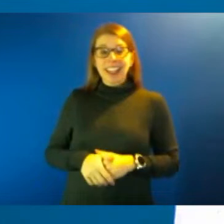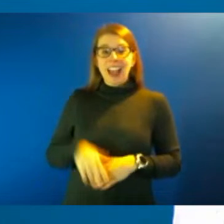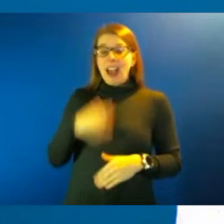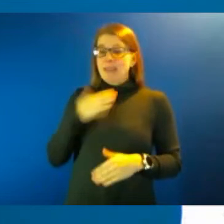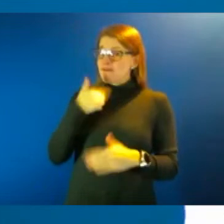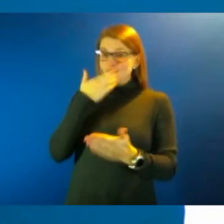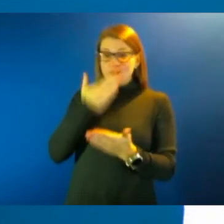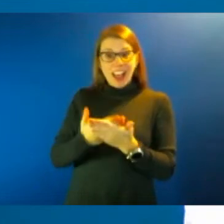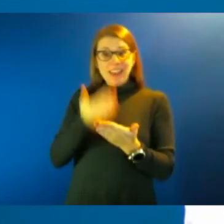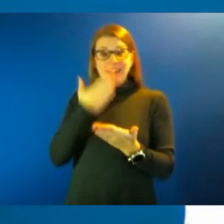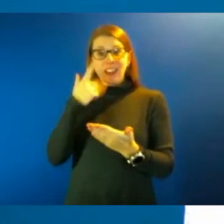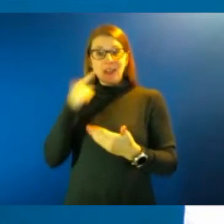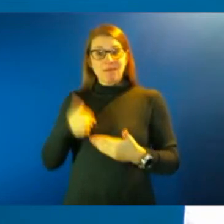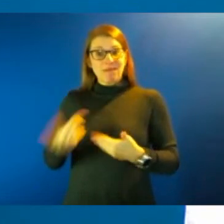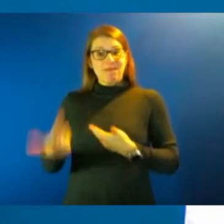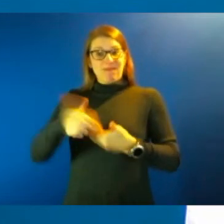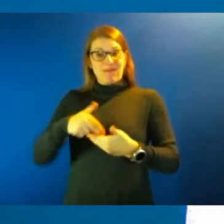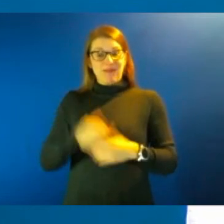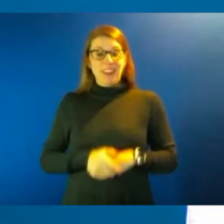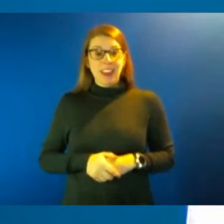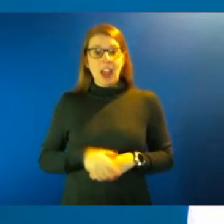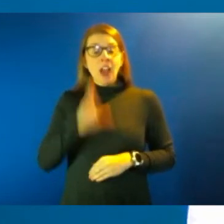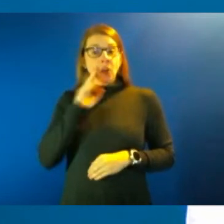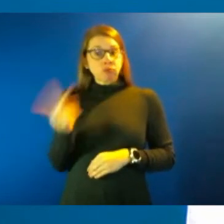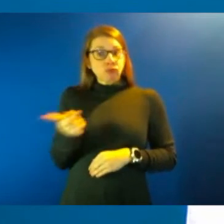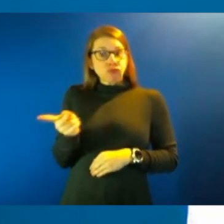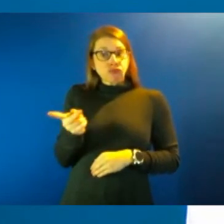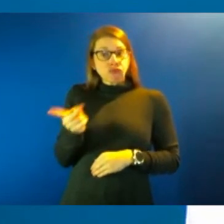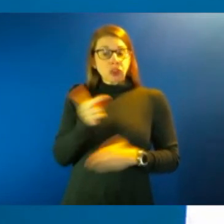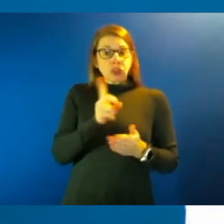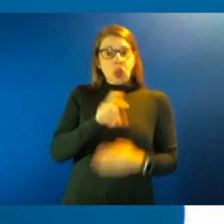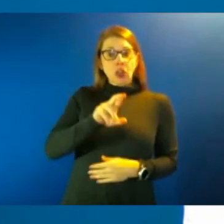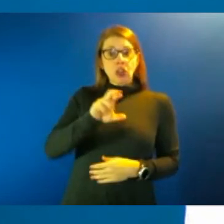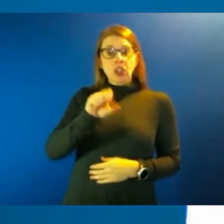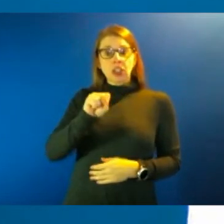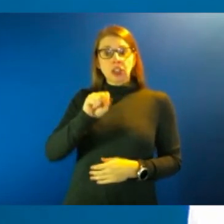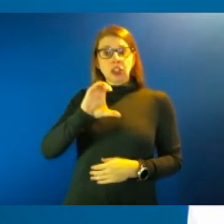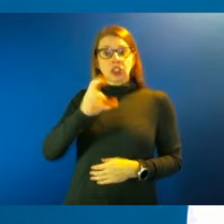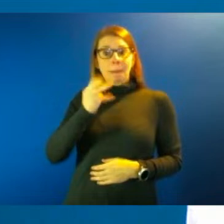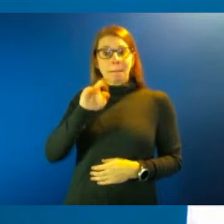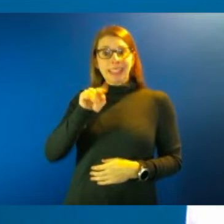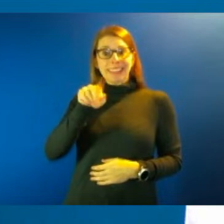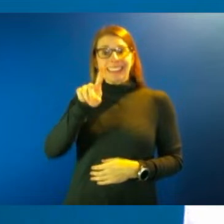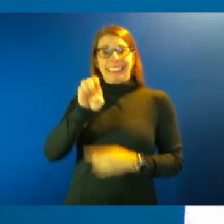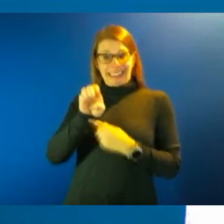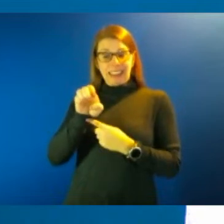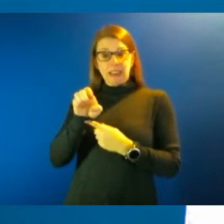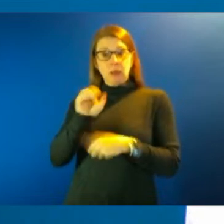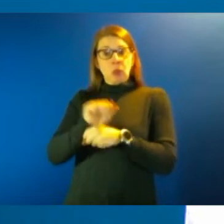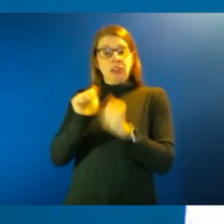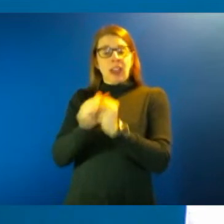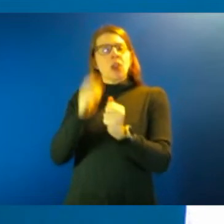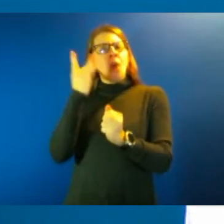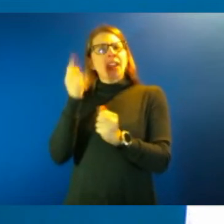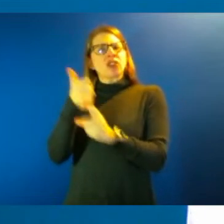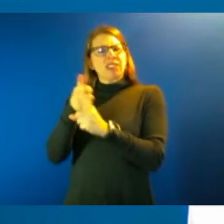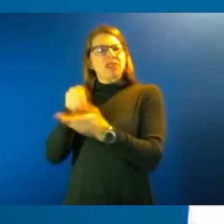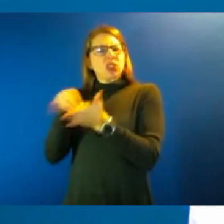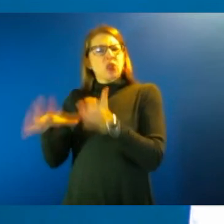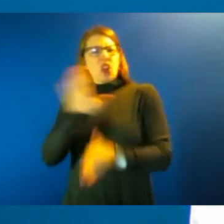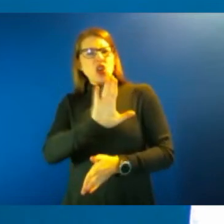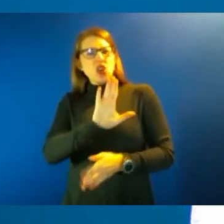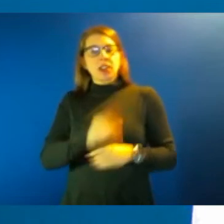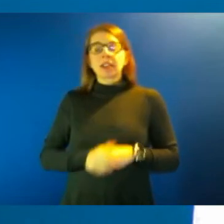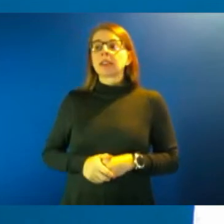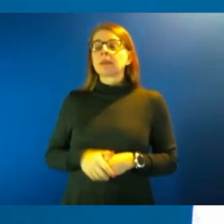great. Okay, so and I know you and Dr. Schmidtke have worked together. You're one of her students. So I'm going to start with you. Just tell me about how this study came about and what were